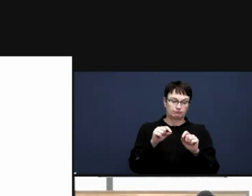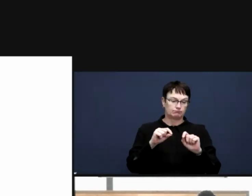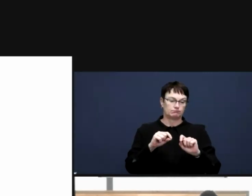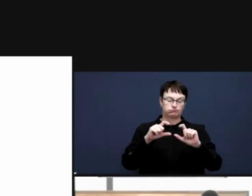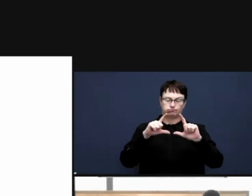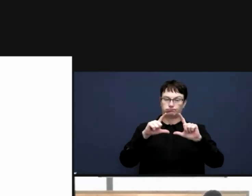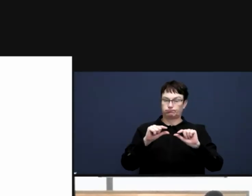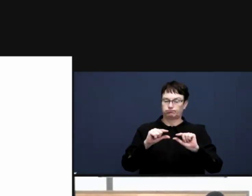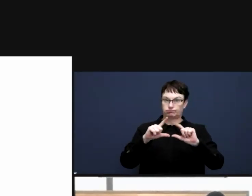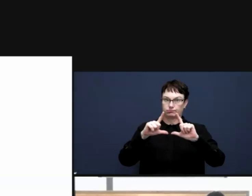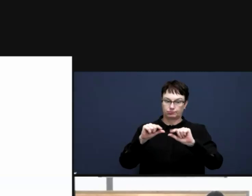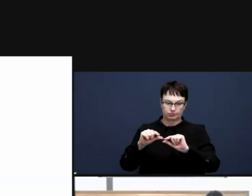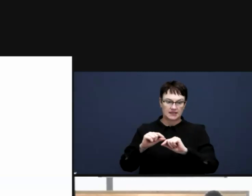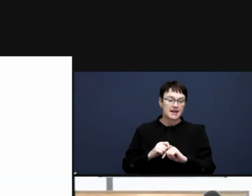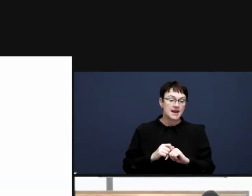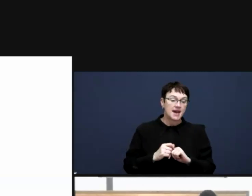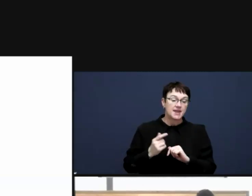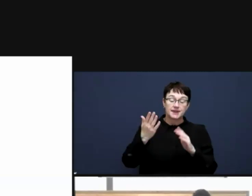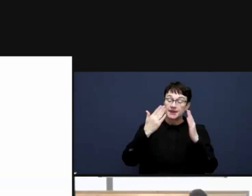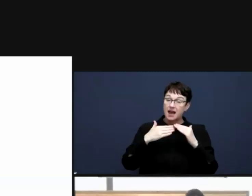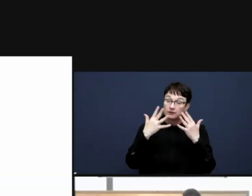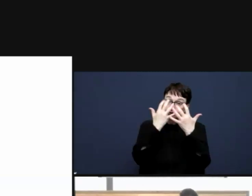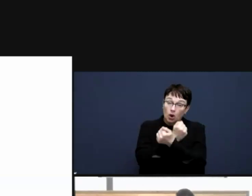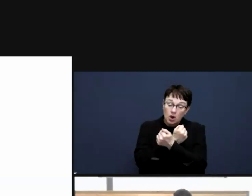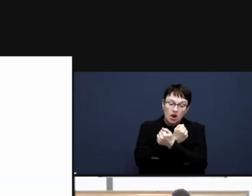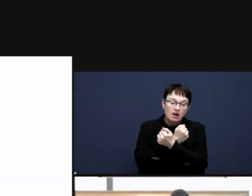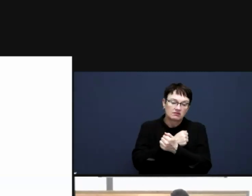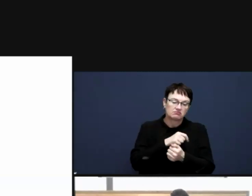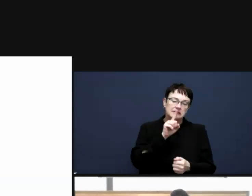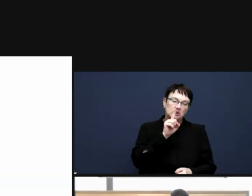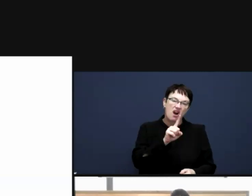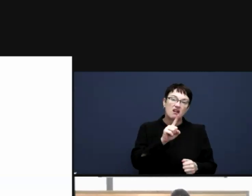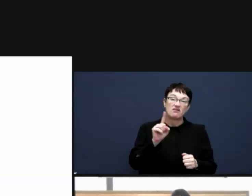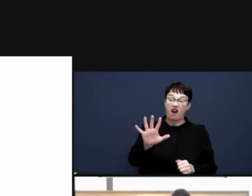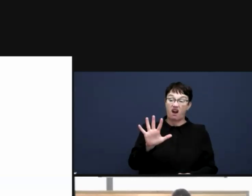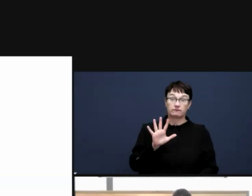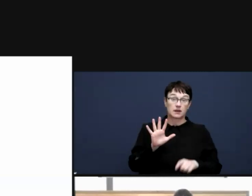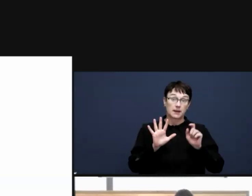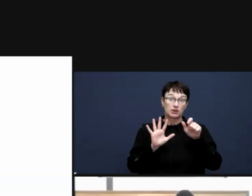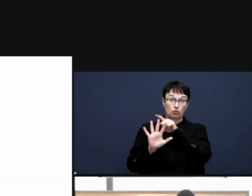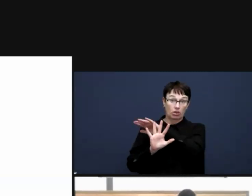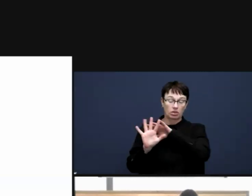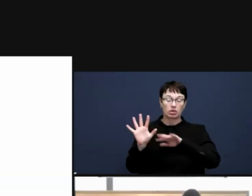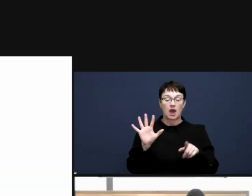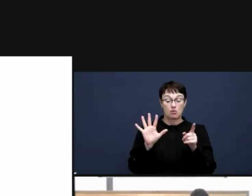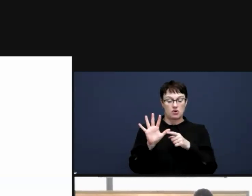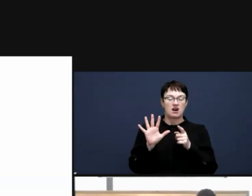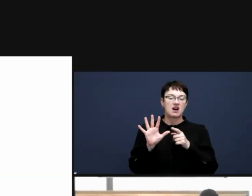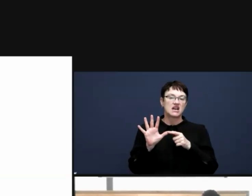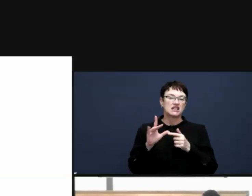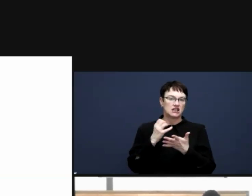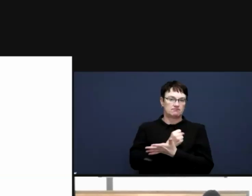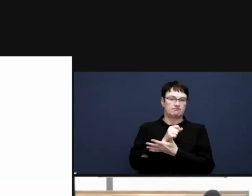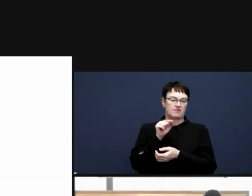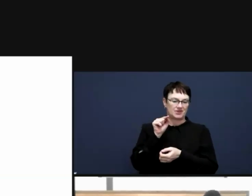bold, and also increased contrast. Those are all used between 5 and 15%. So it's really a lot of people using